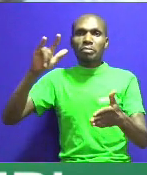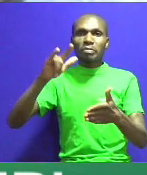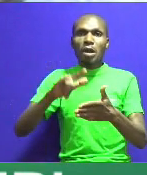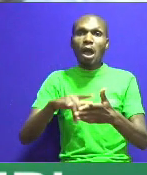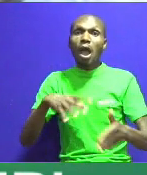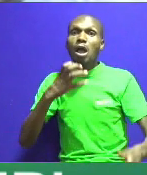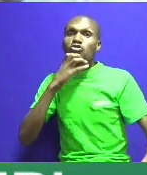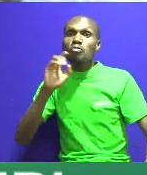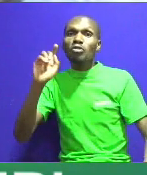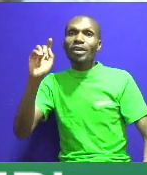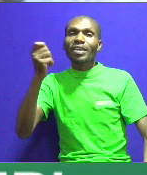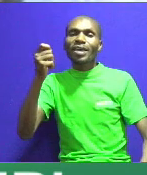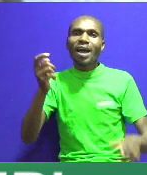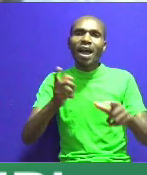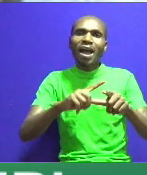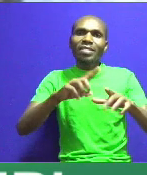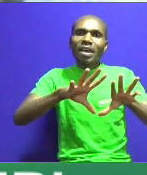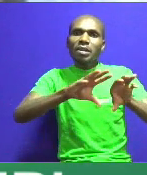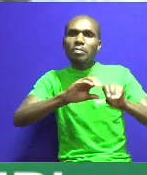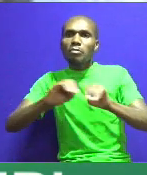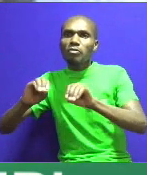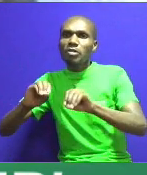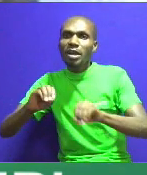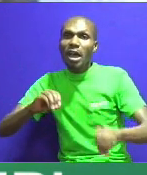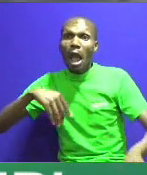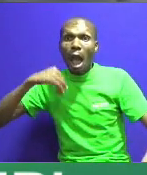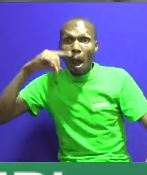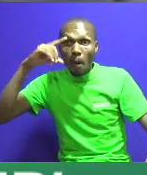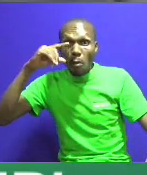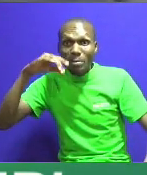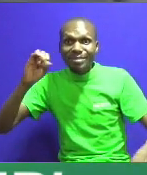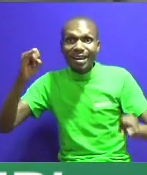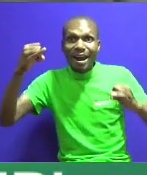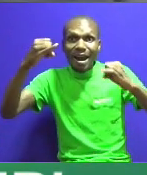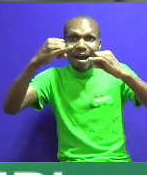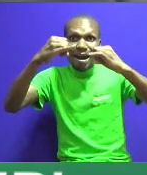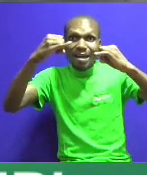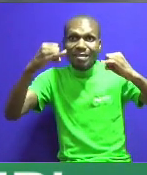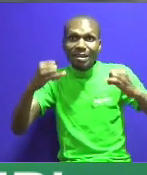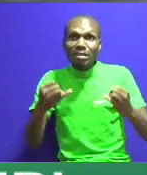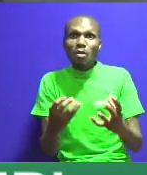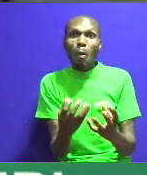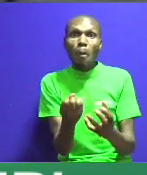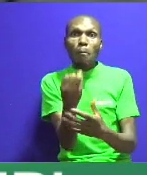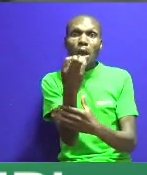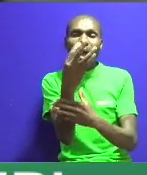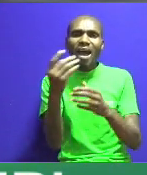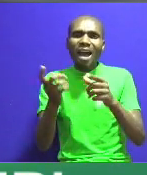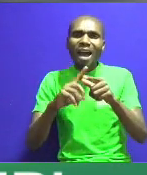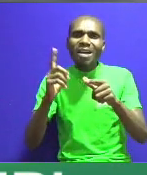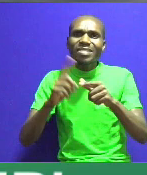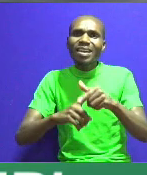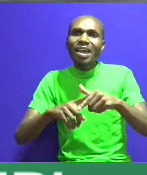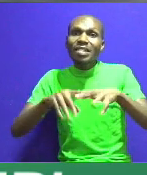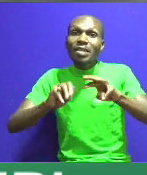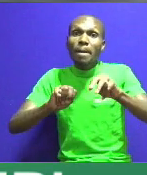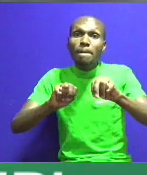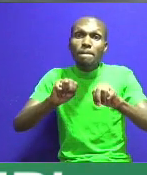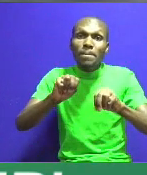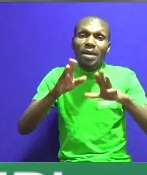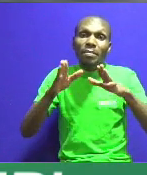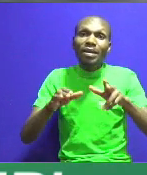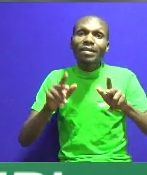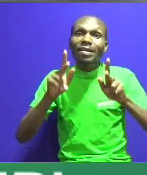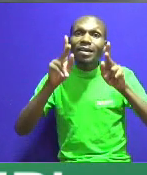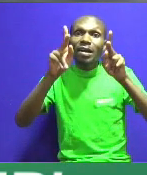Airport, now moves to Mombasa International Airport. Madam Selina Gore, the airport manager,